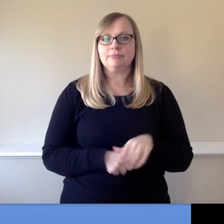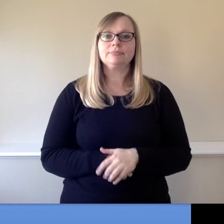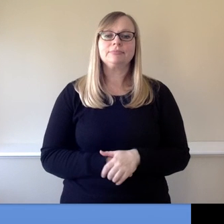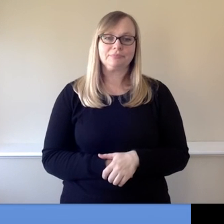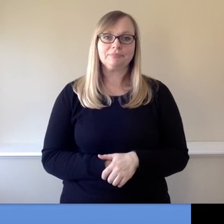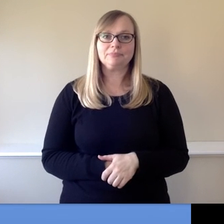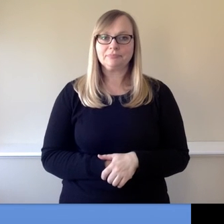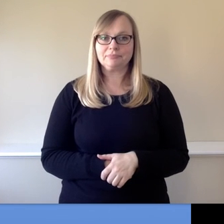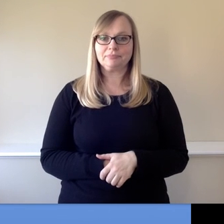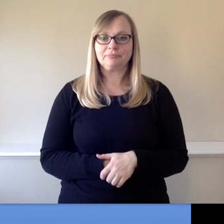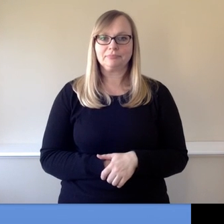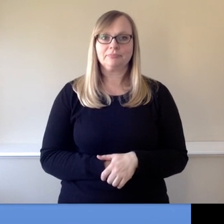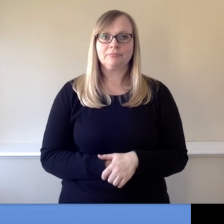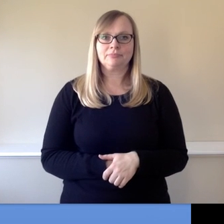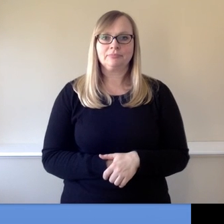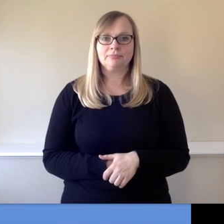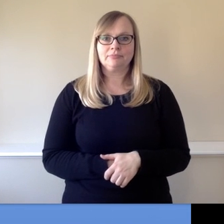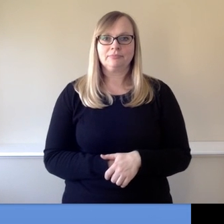is 10:45.